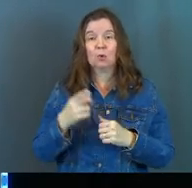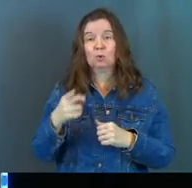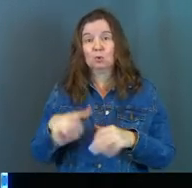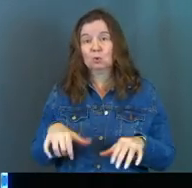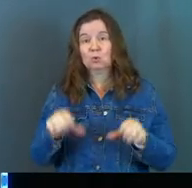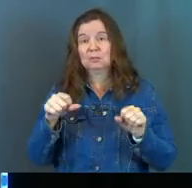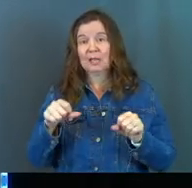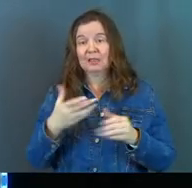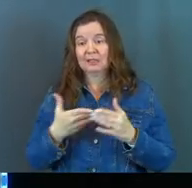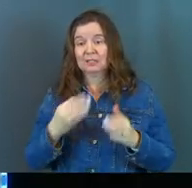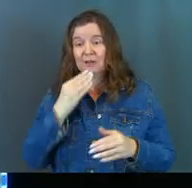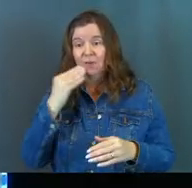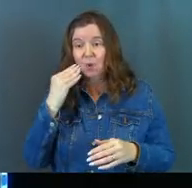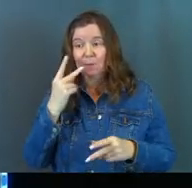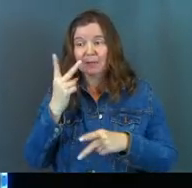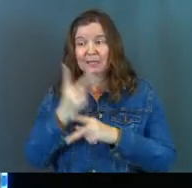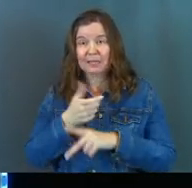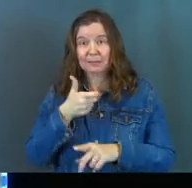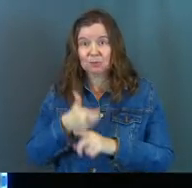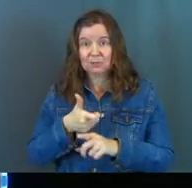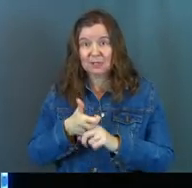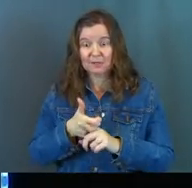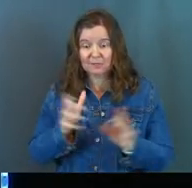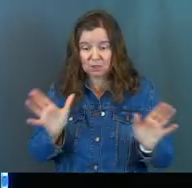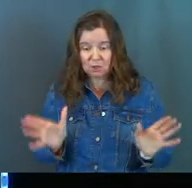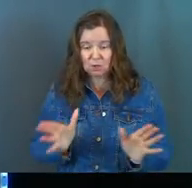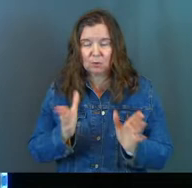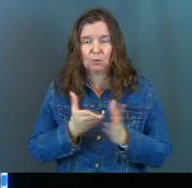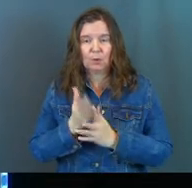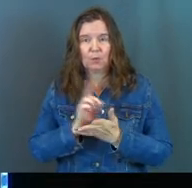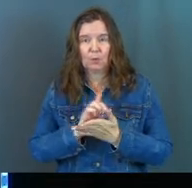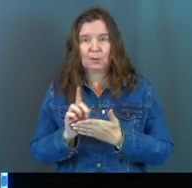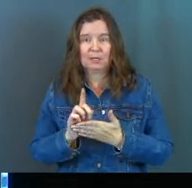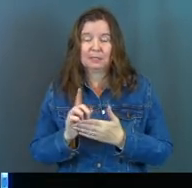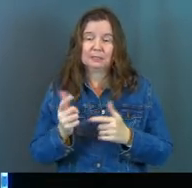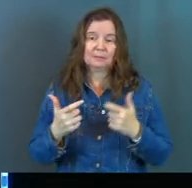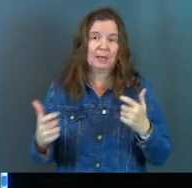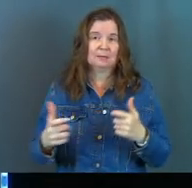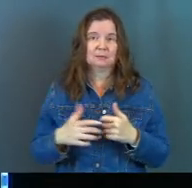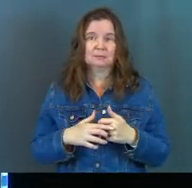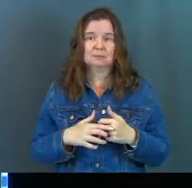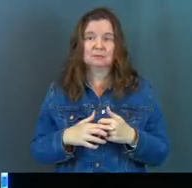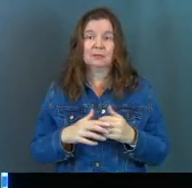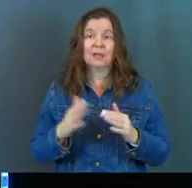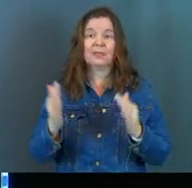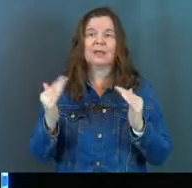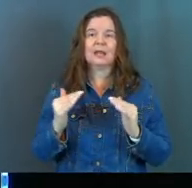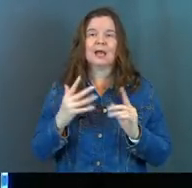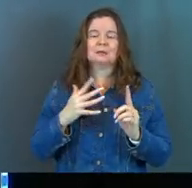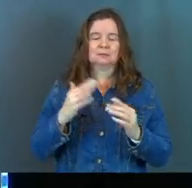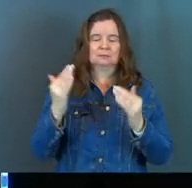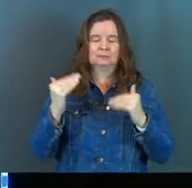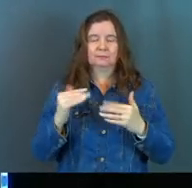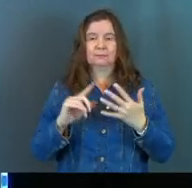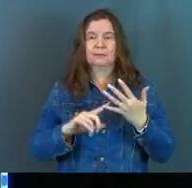how you take this stuff home and keep yourself encouraged throughout the week is massive. Next, surround yourself.